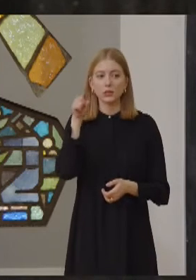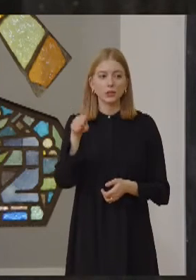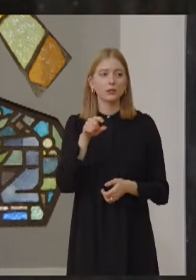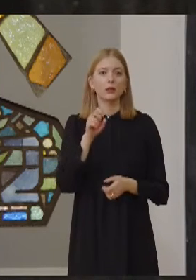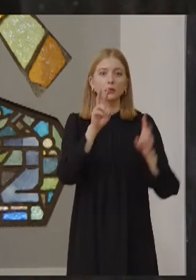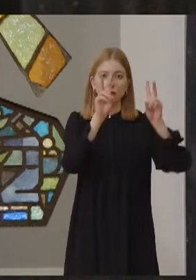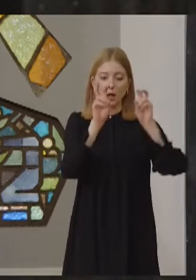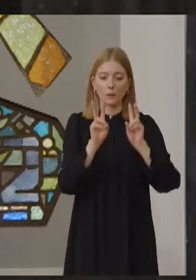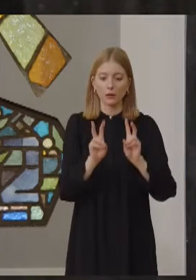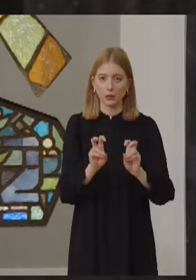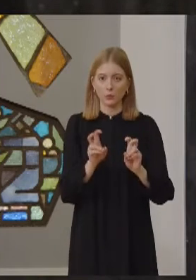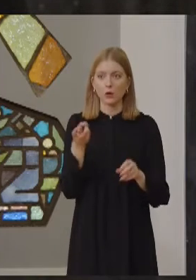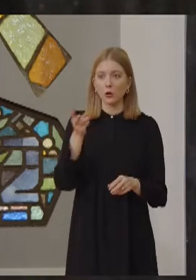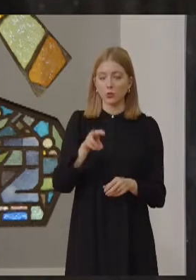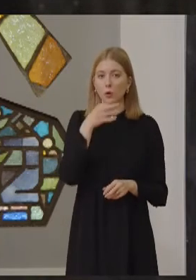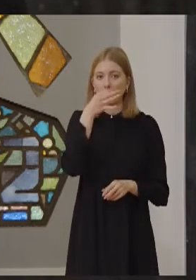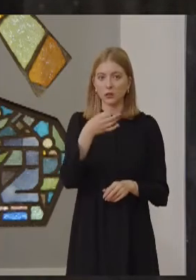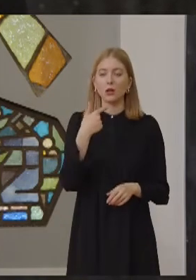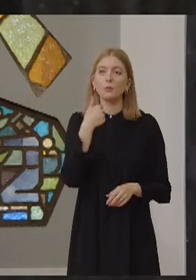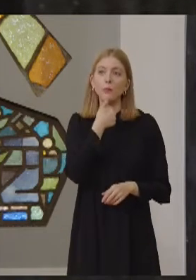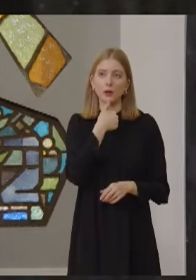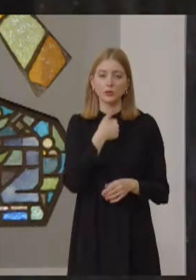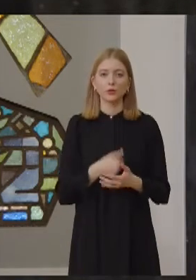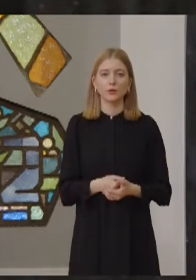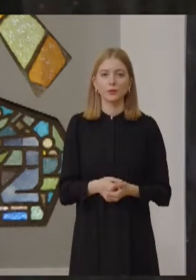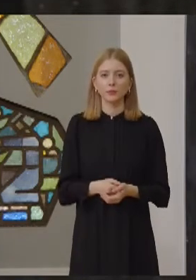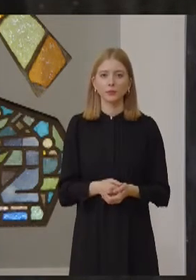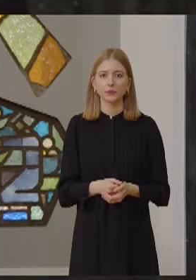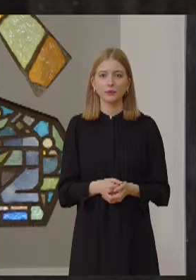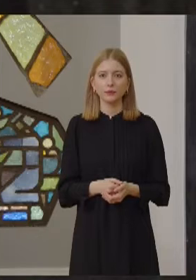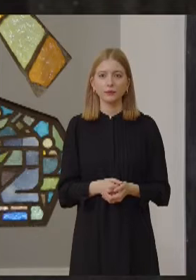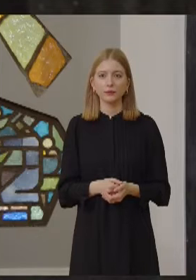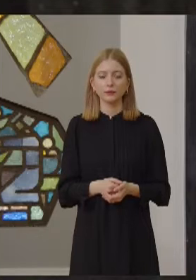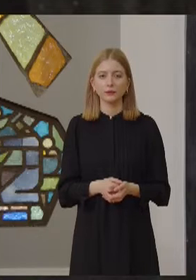mentioned certain topics that need to be looked into.